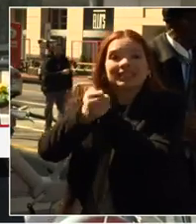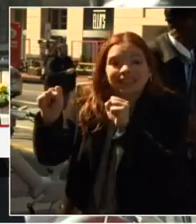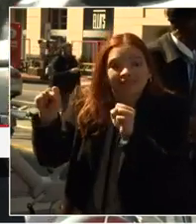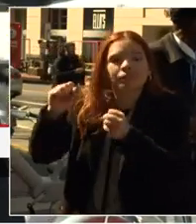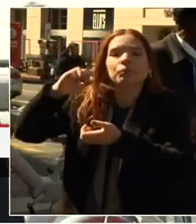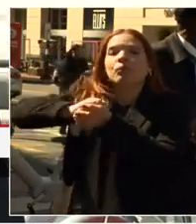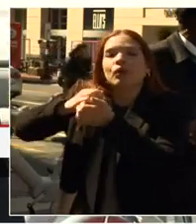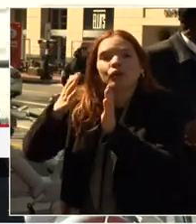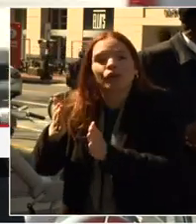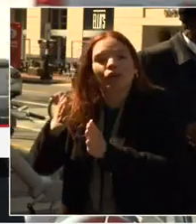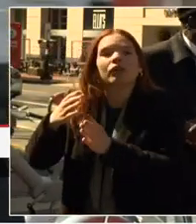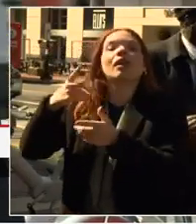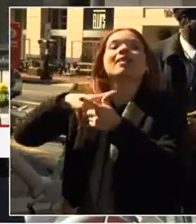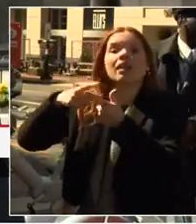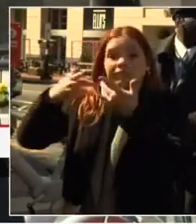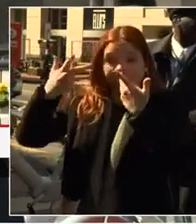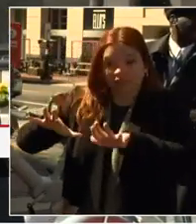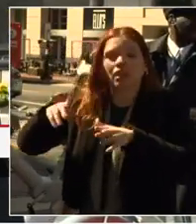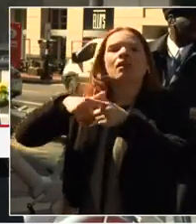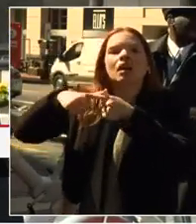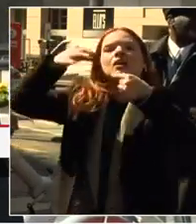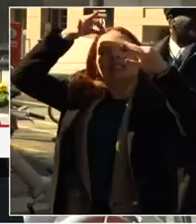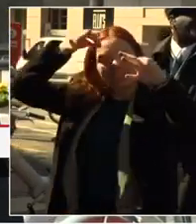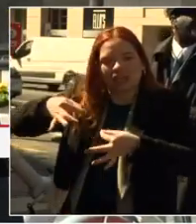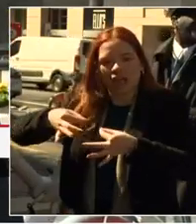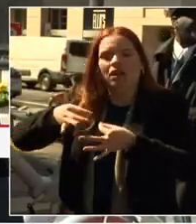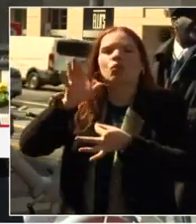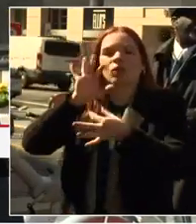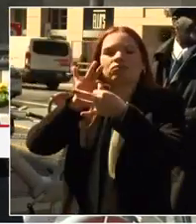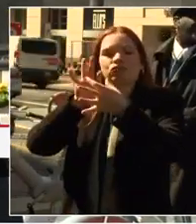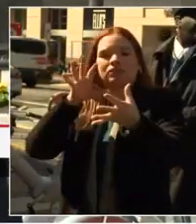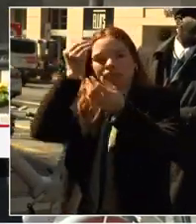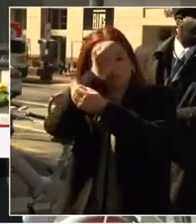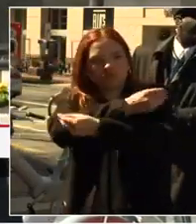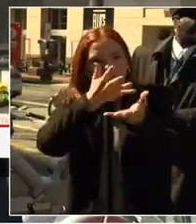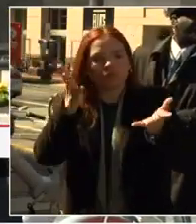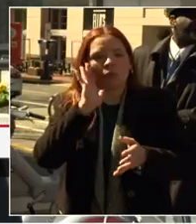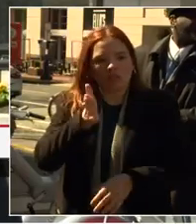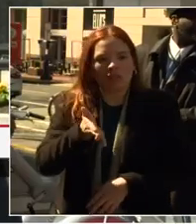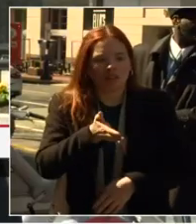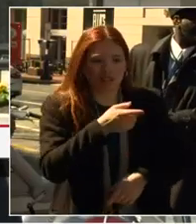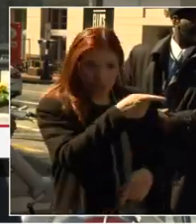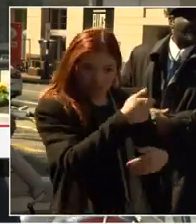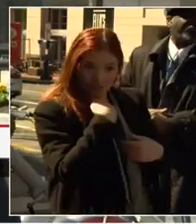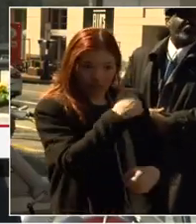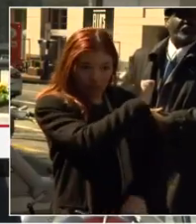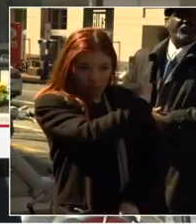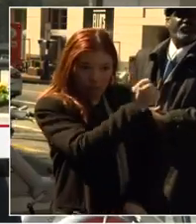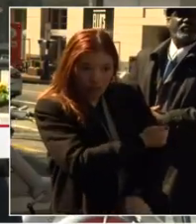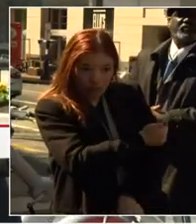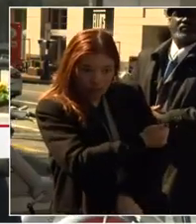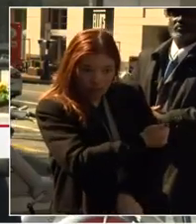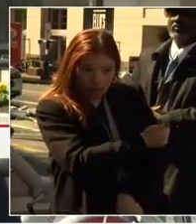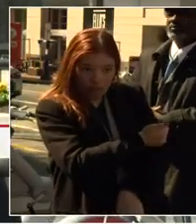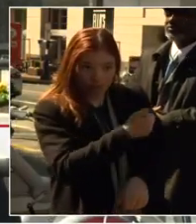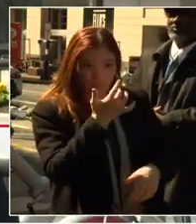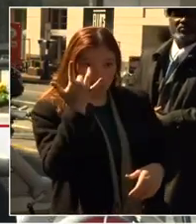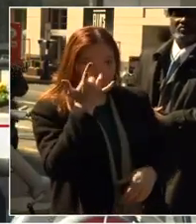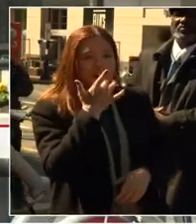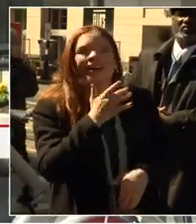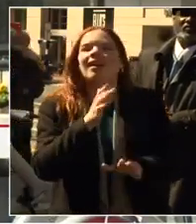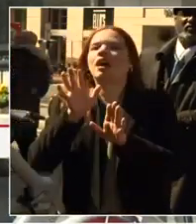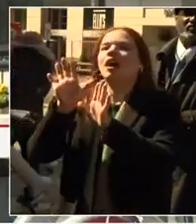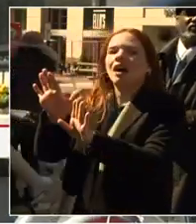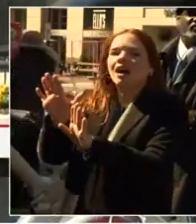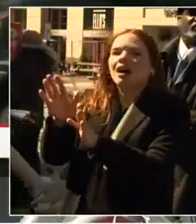and then a decision about how it's released. You have the authority to do so as mayor, correct? I don't have the footage. Hear me well.